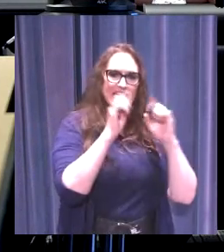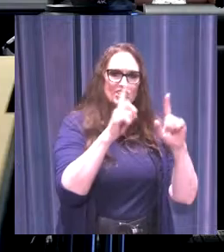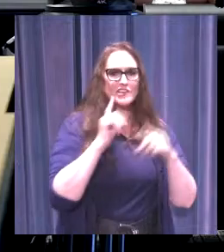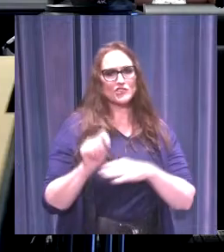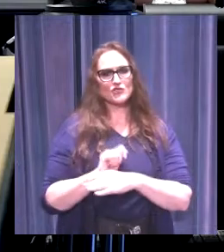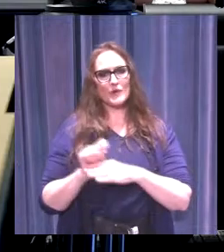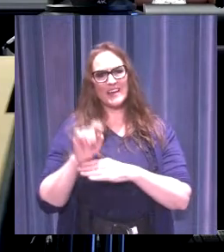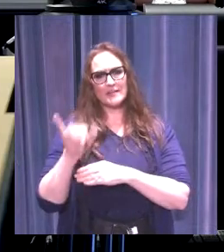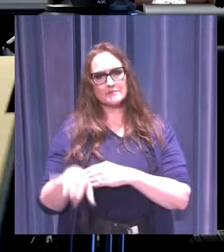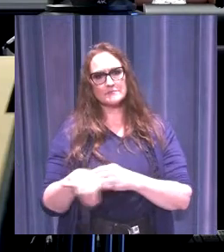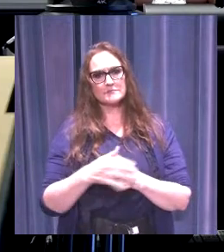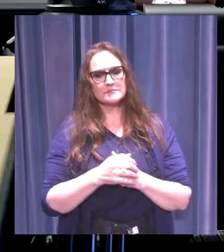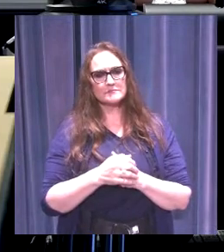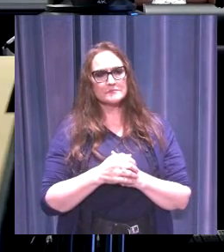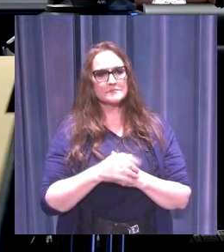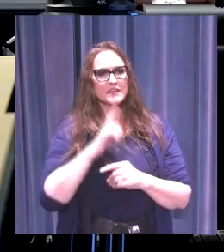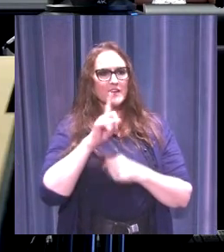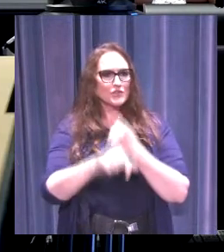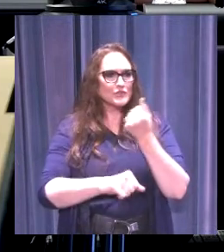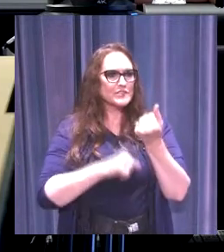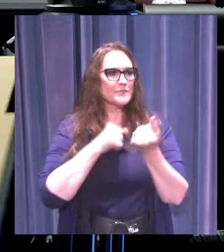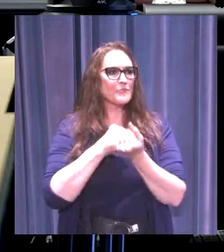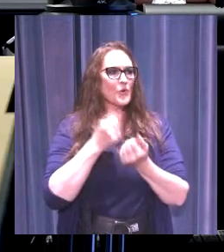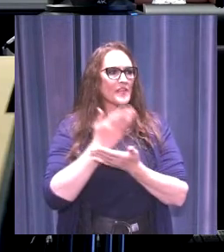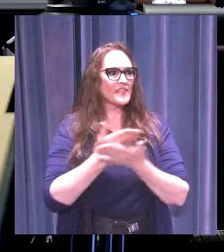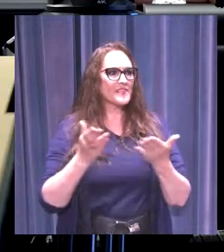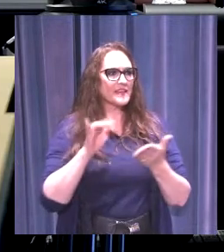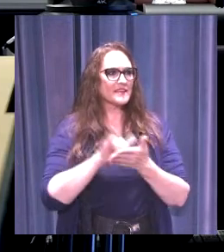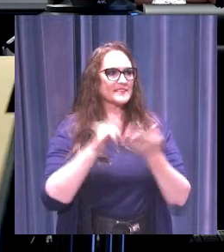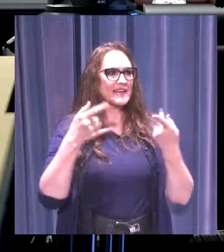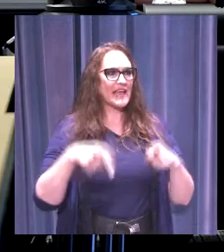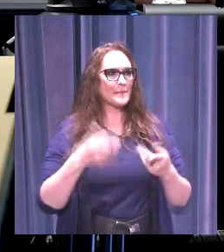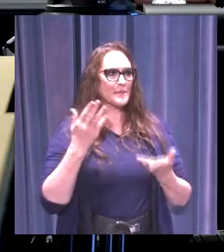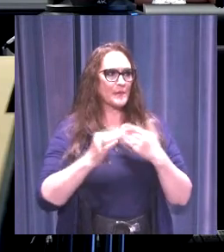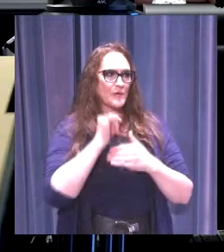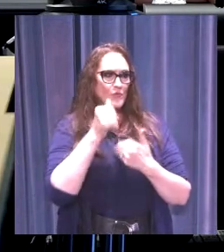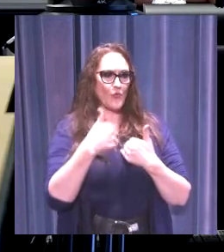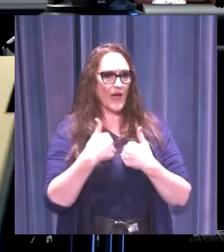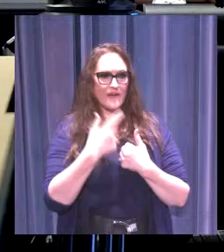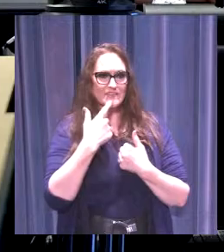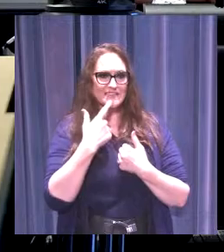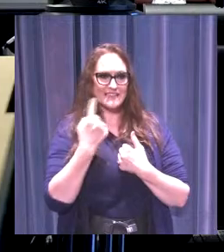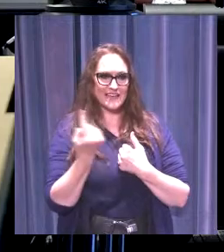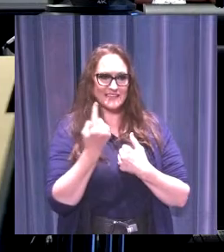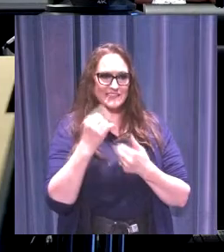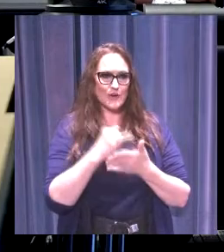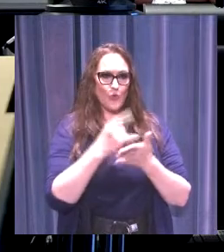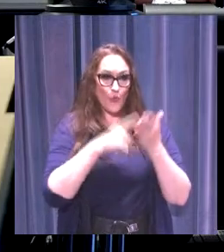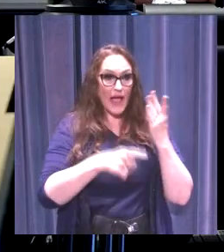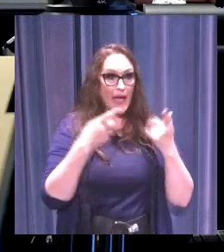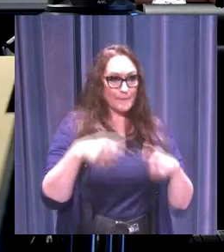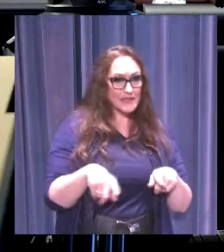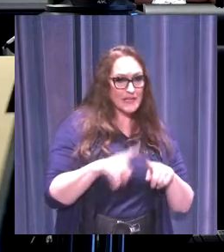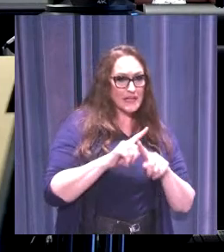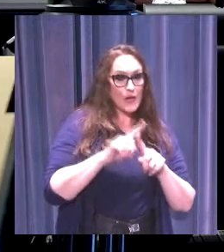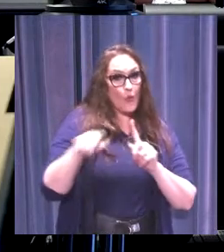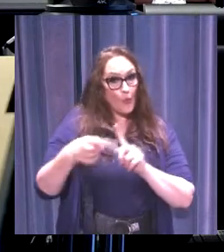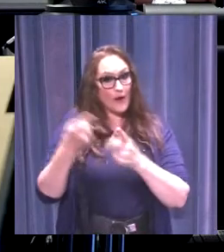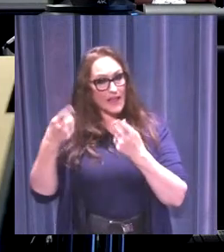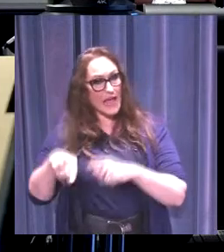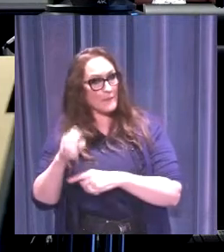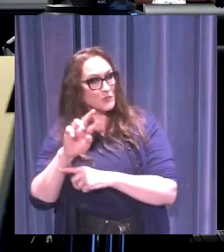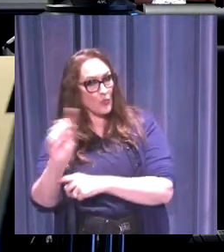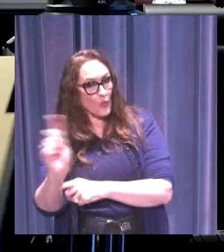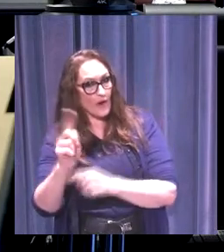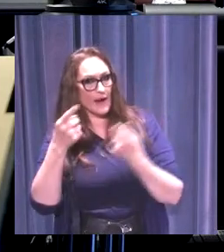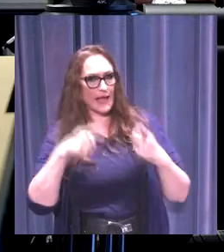training and to support things that happen. We may not have a say necessarily in what happens, when it happens, or where